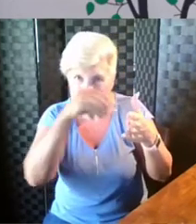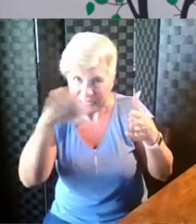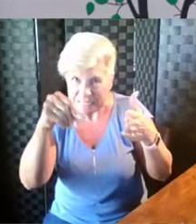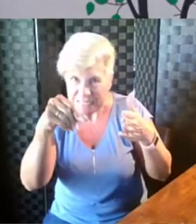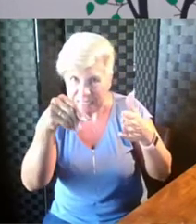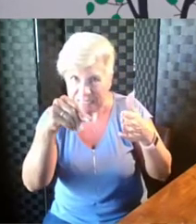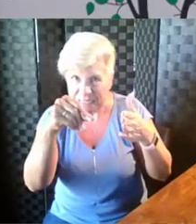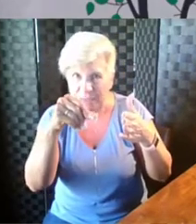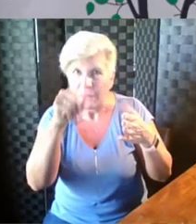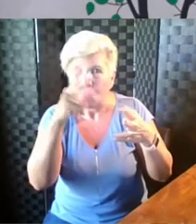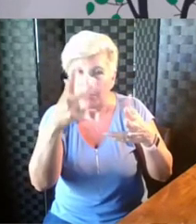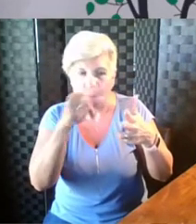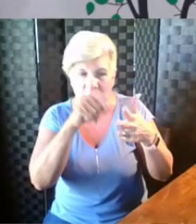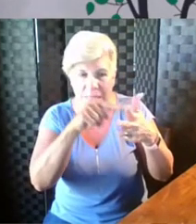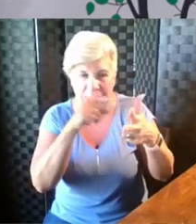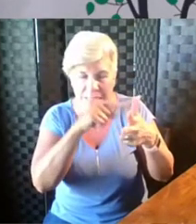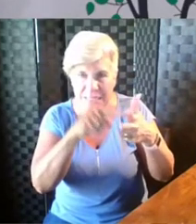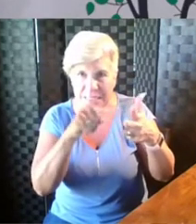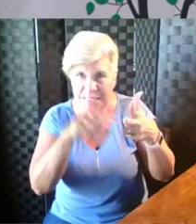that slice.